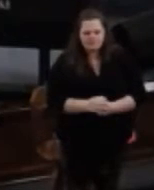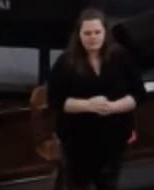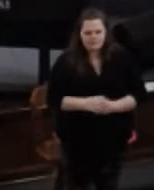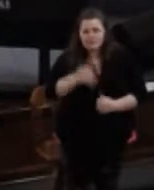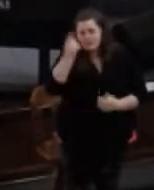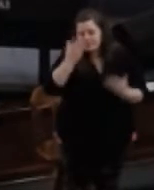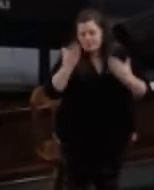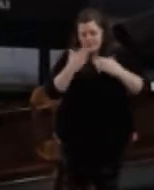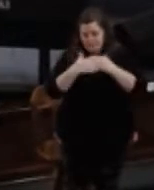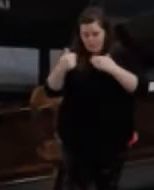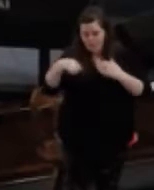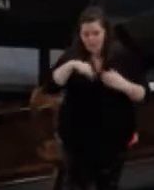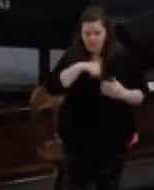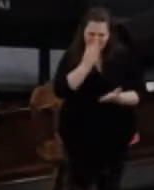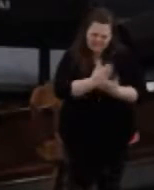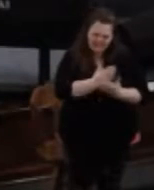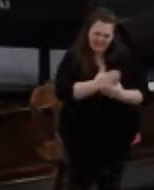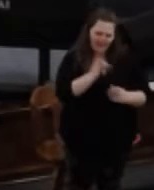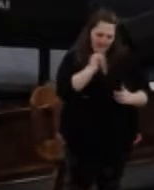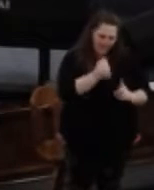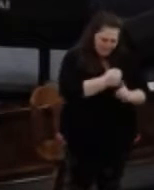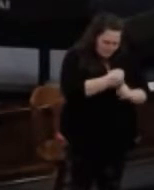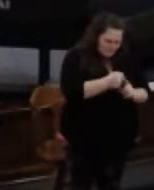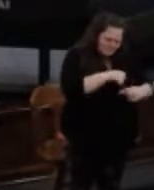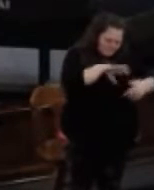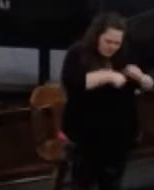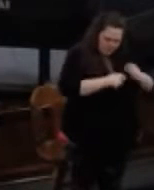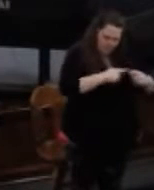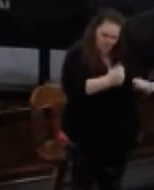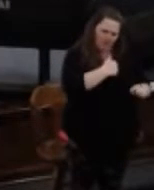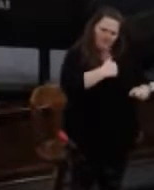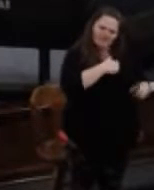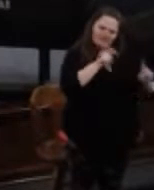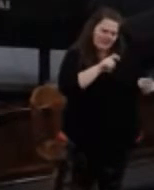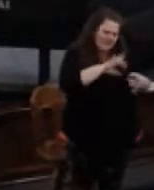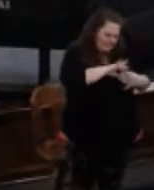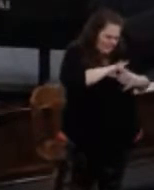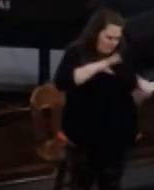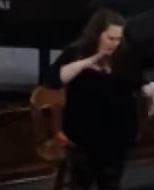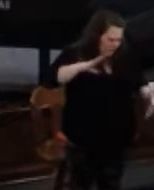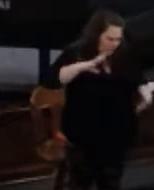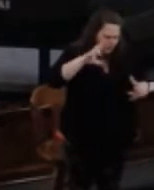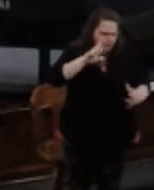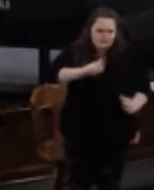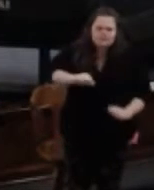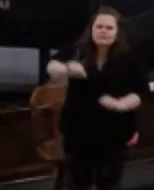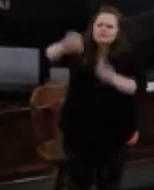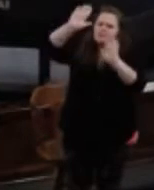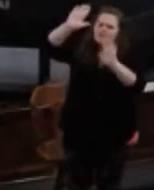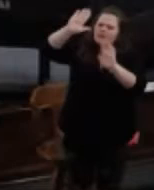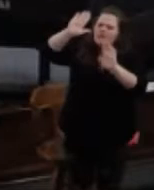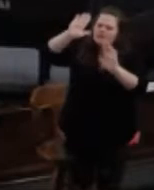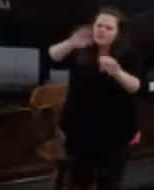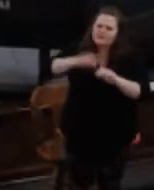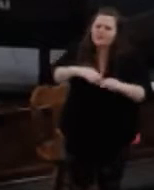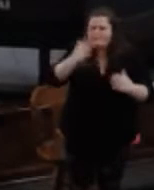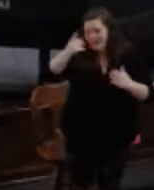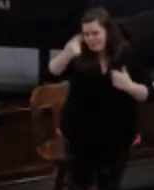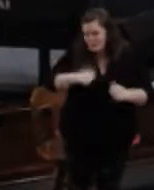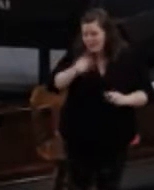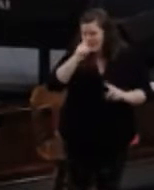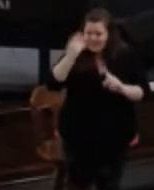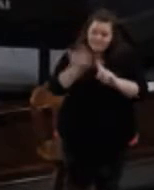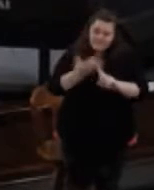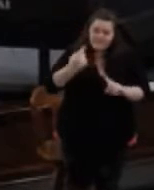calling us to stop beating ourselves up and to just let go and surrender to you. You may be convicting some of us of